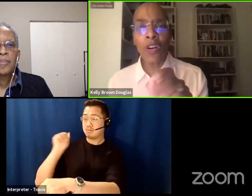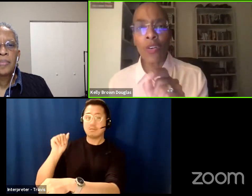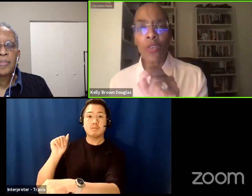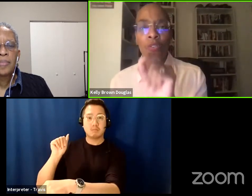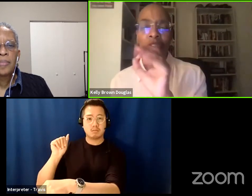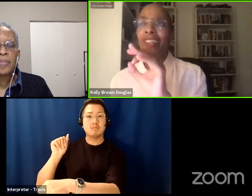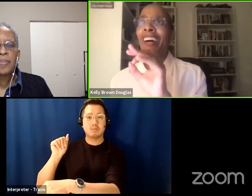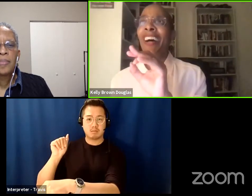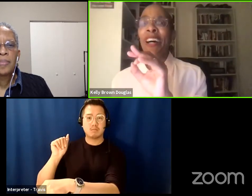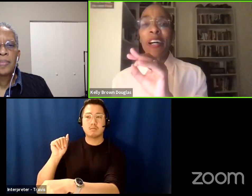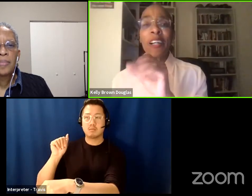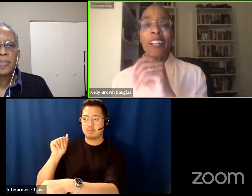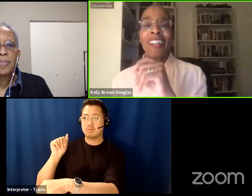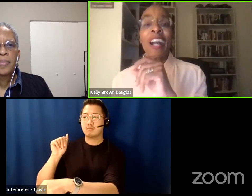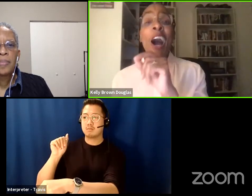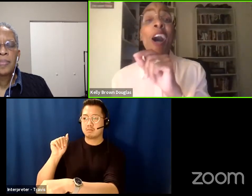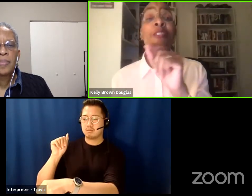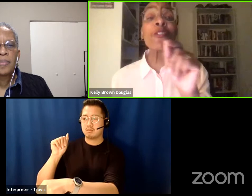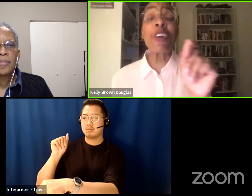those